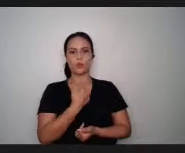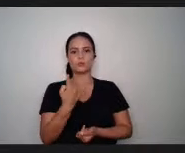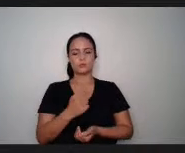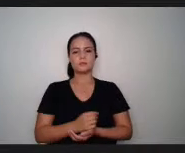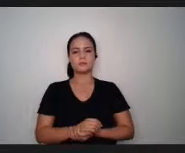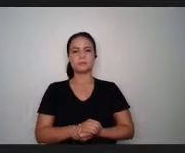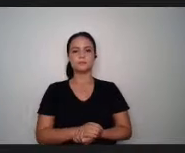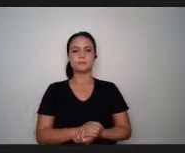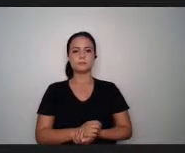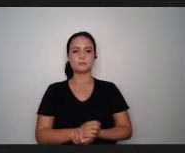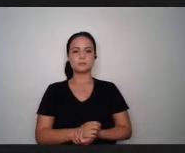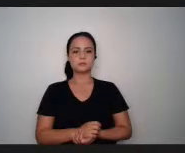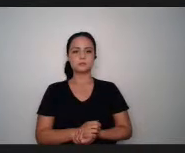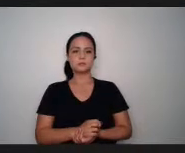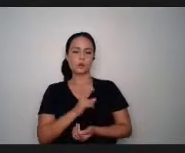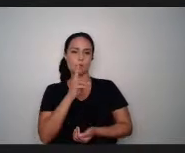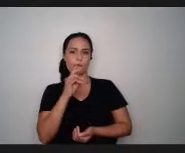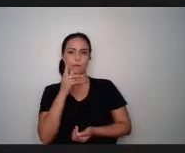each one of us.